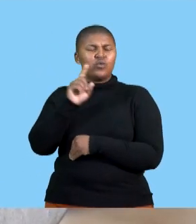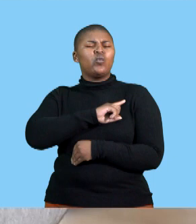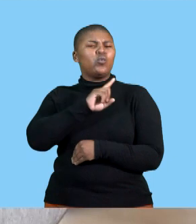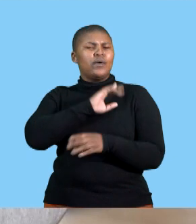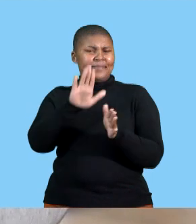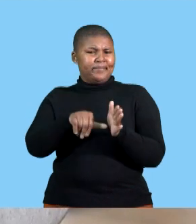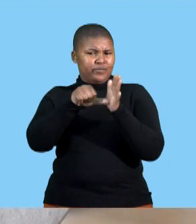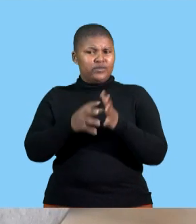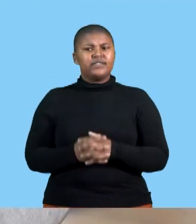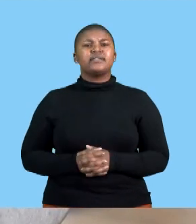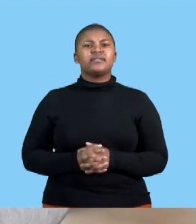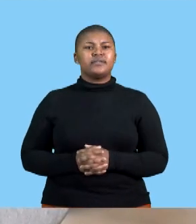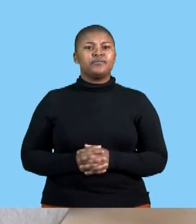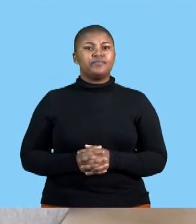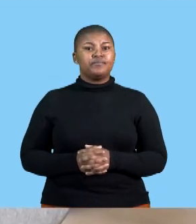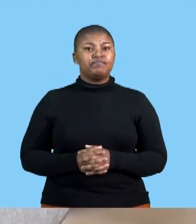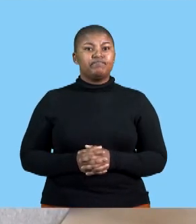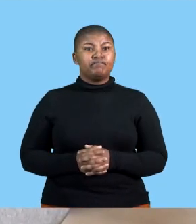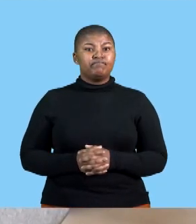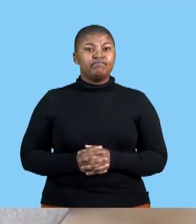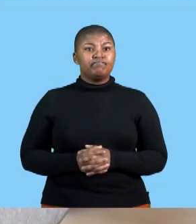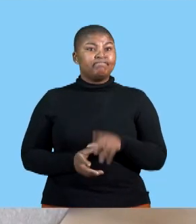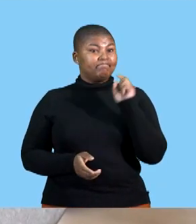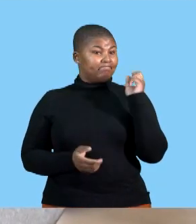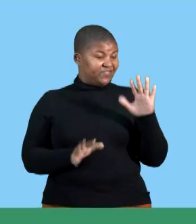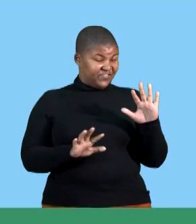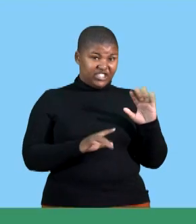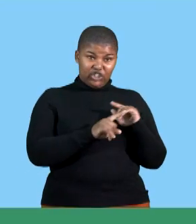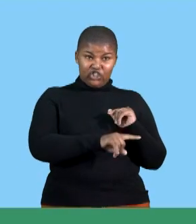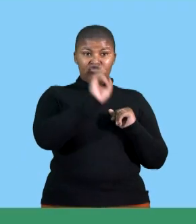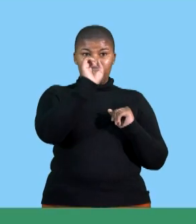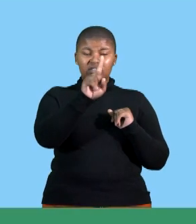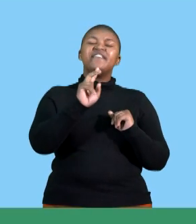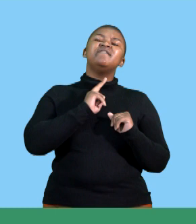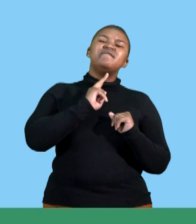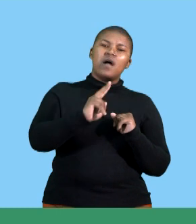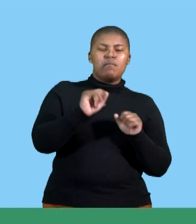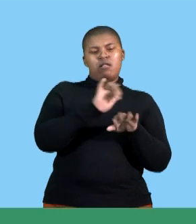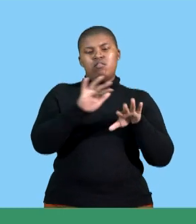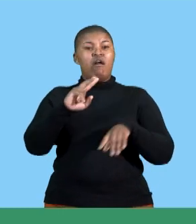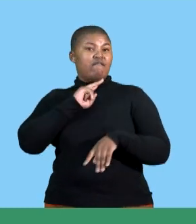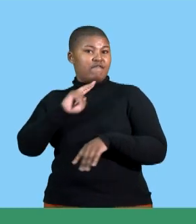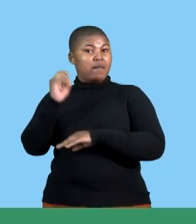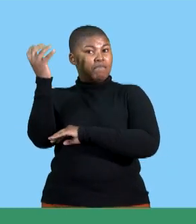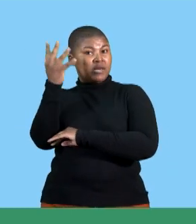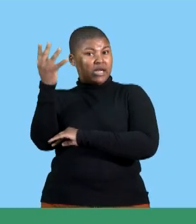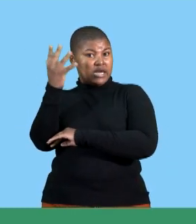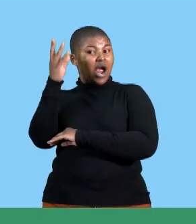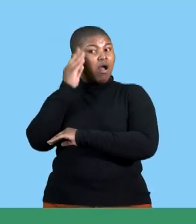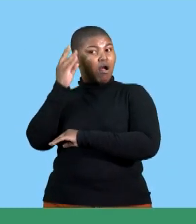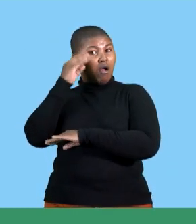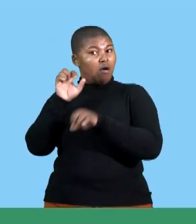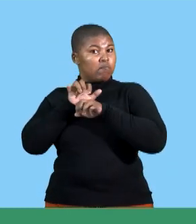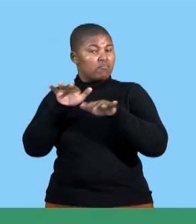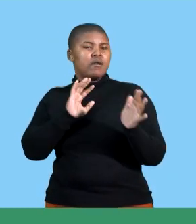present business information? Secondly, we'll be looking at the differences between verbal and non-verbal presentation, because we are